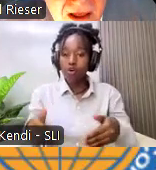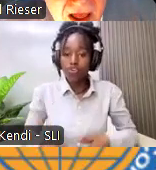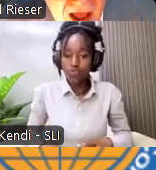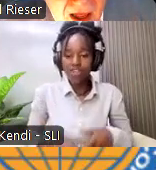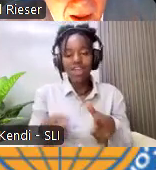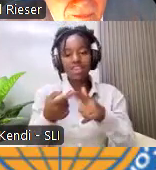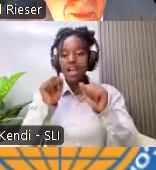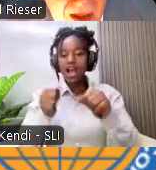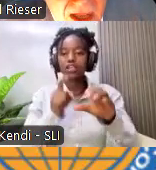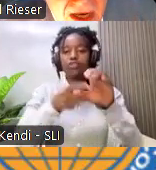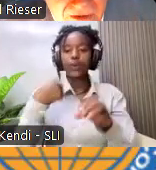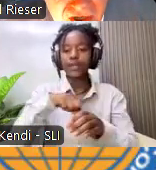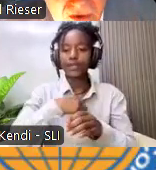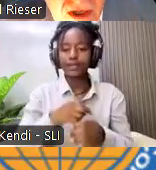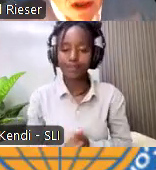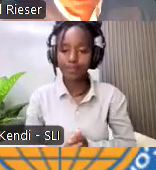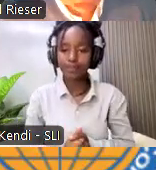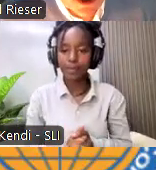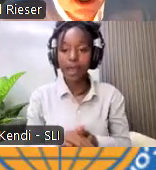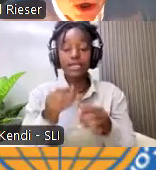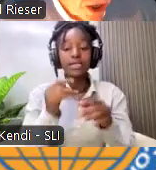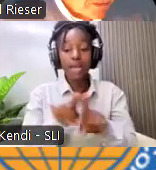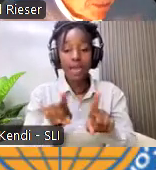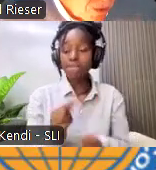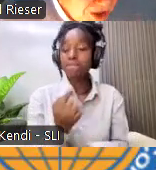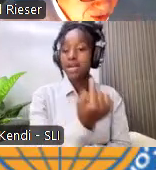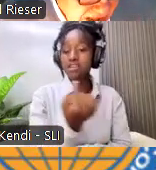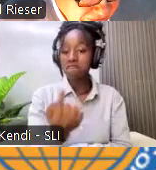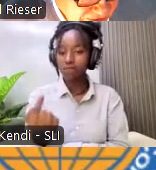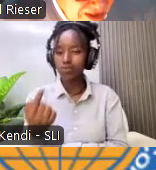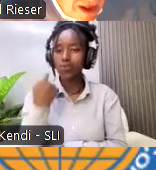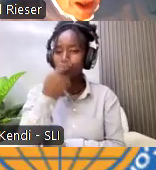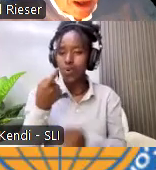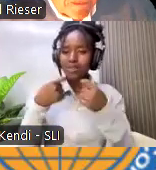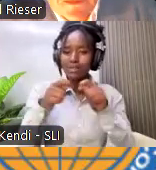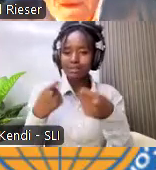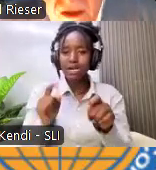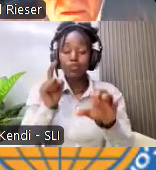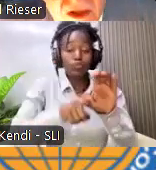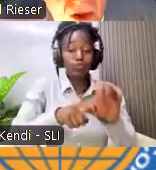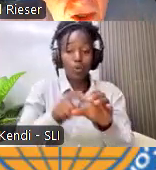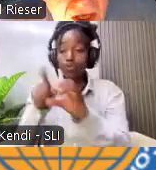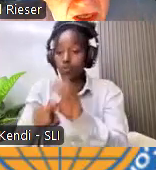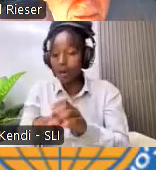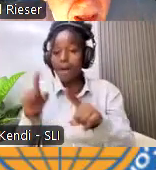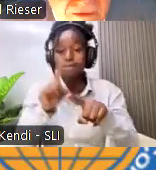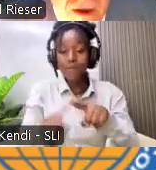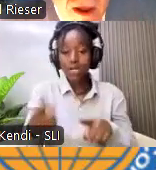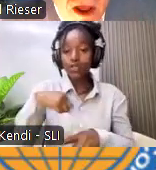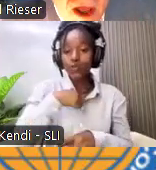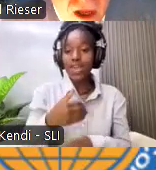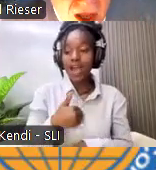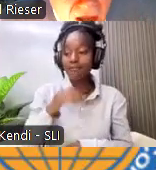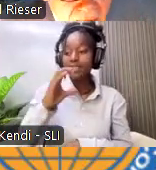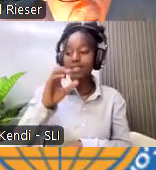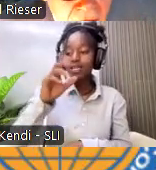associates. Individuals can't join, but we do have the CDPF